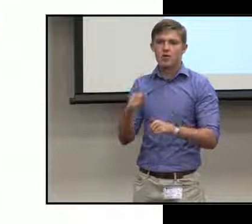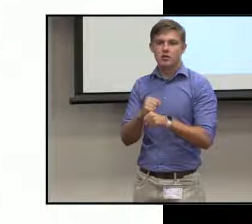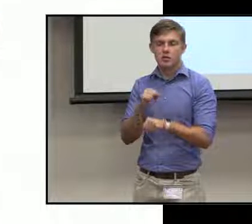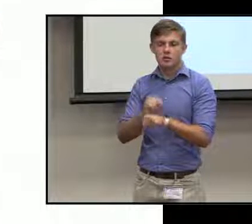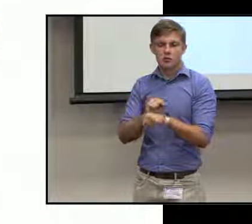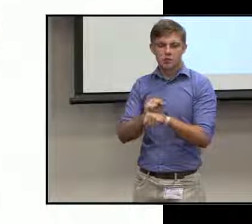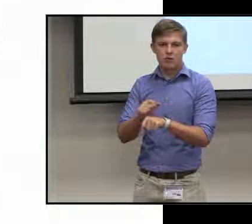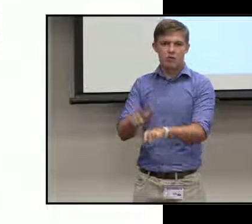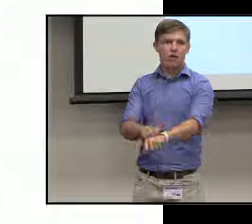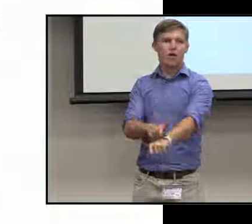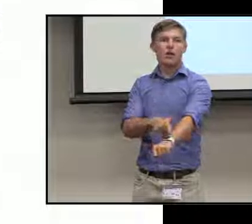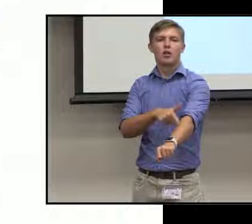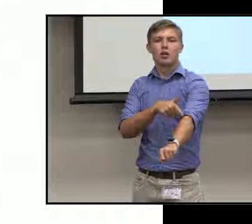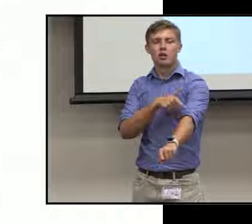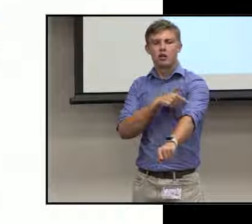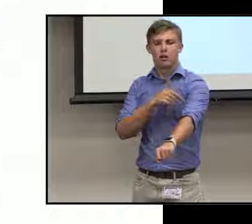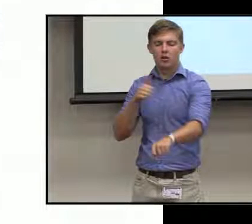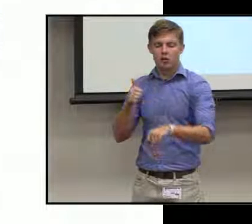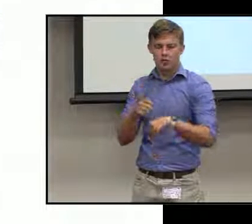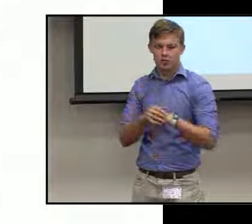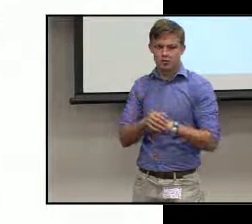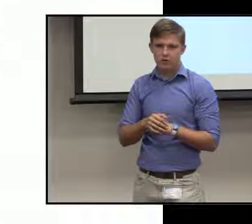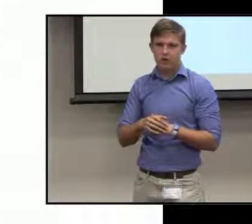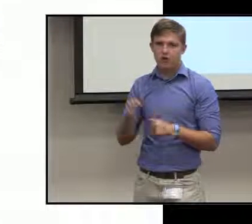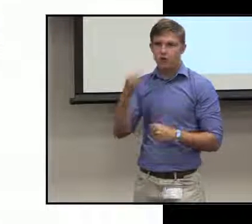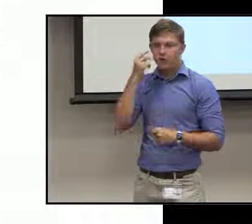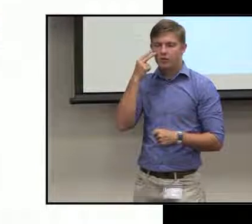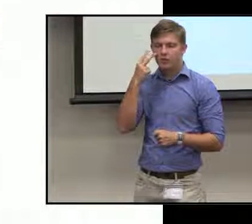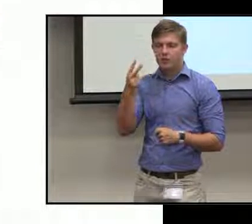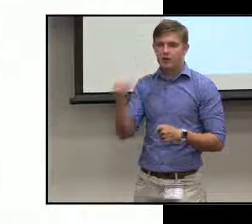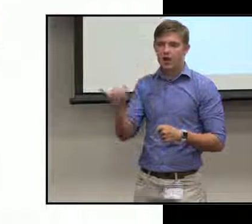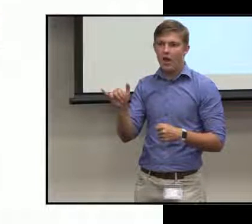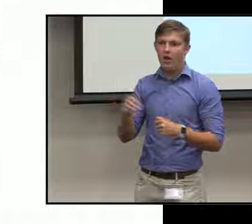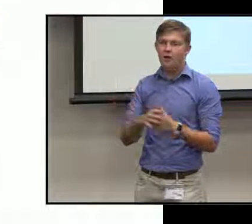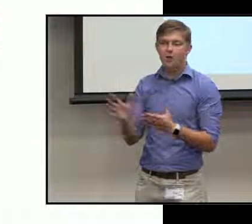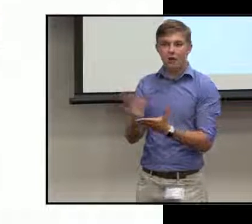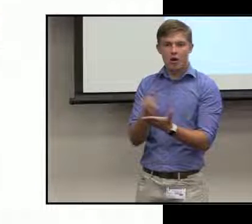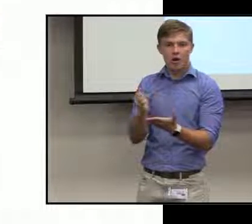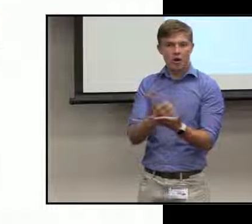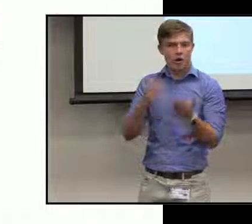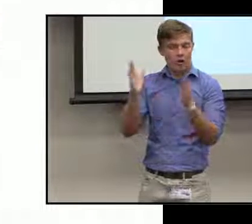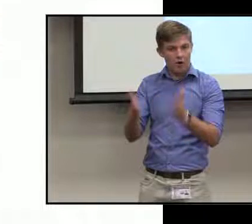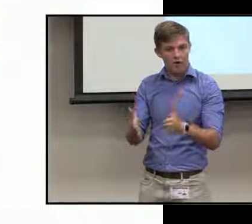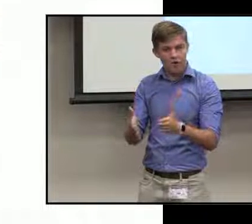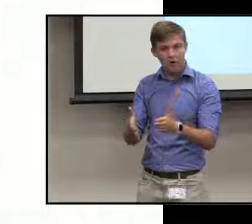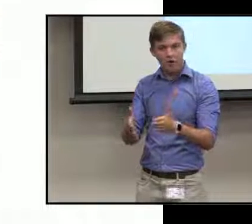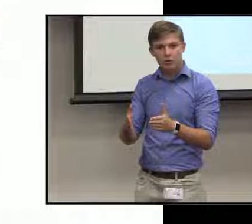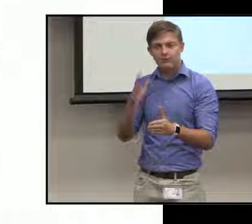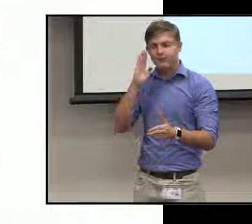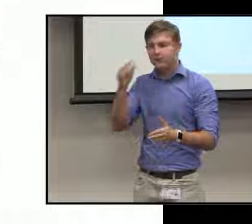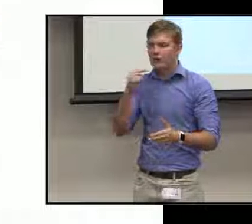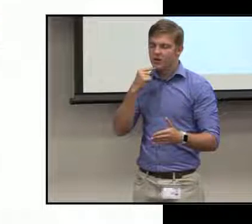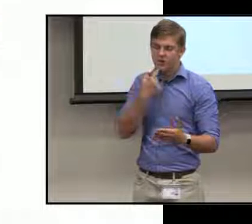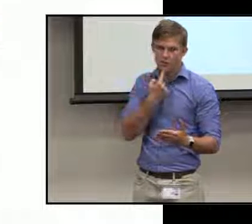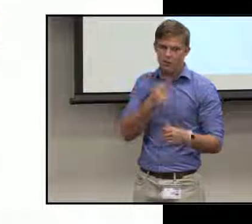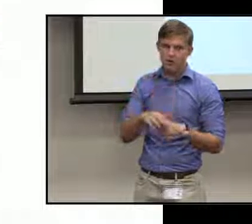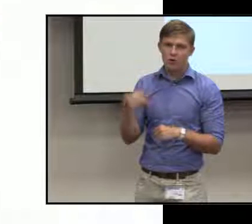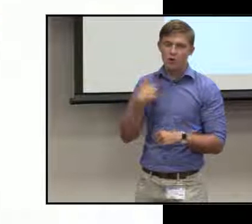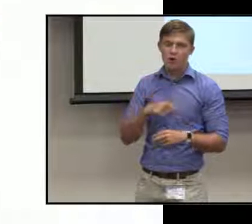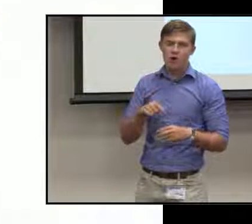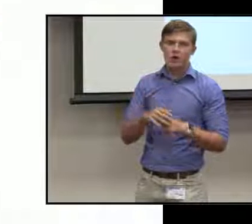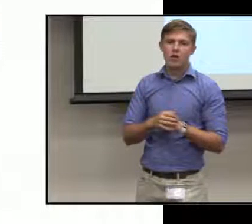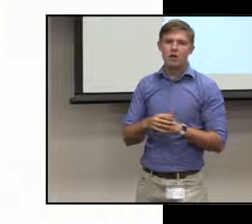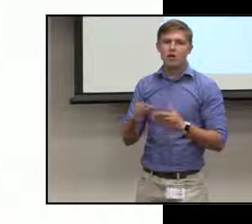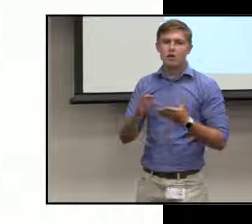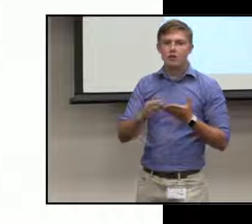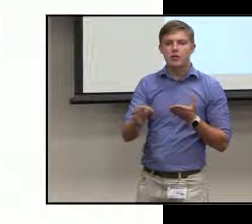of view. If we're seeing it as harvesters, we're going to be disappointed. We're in the planting stages. We're in the